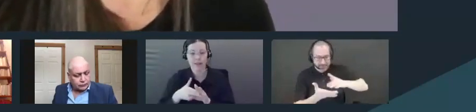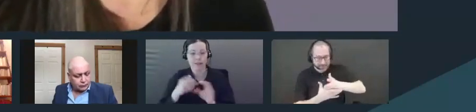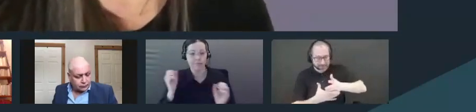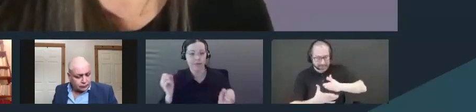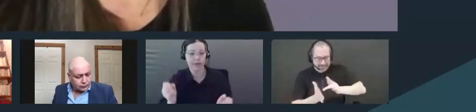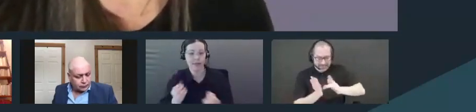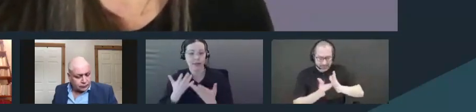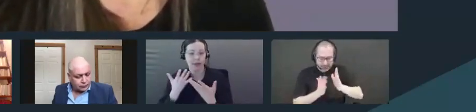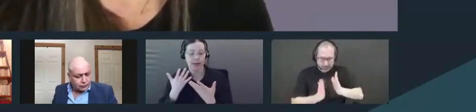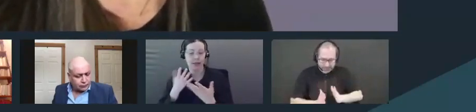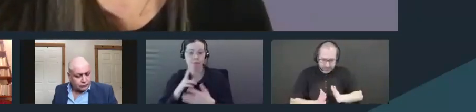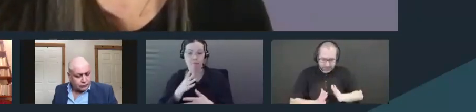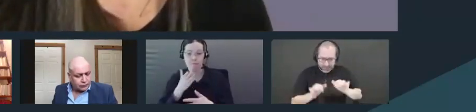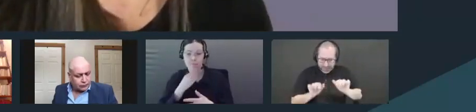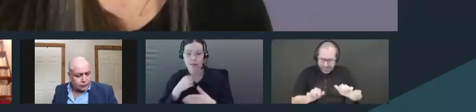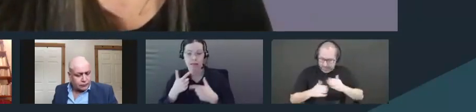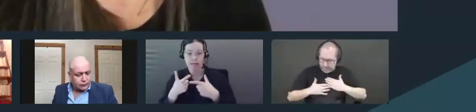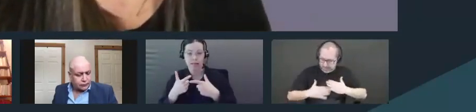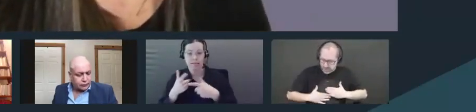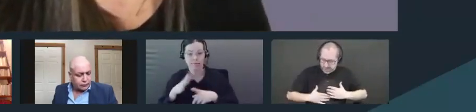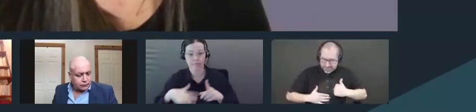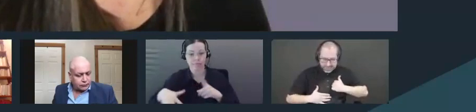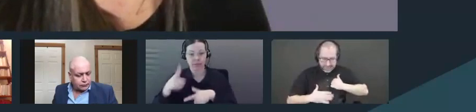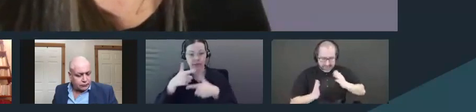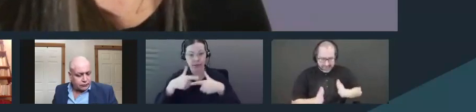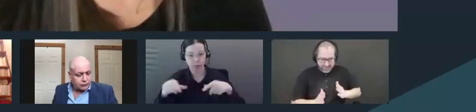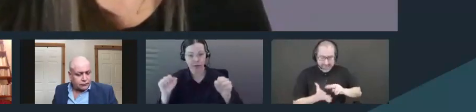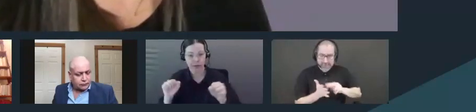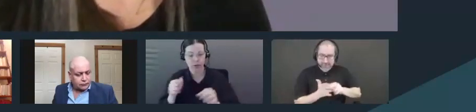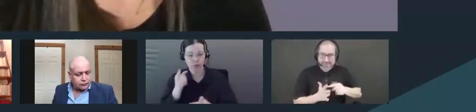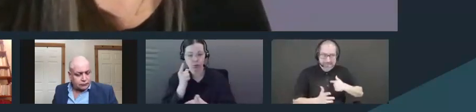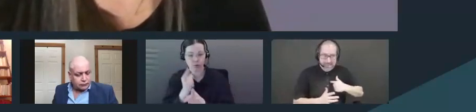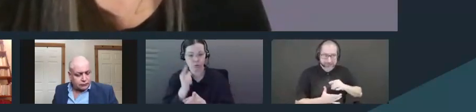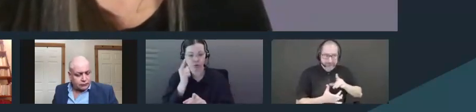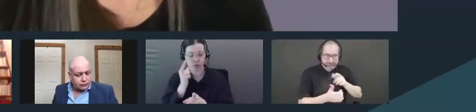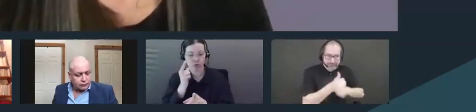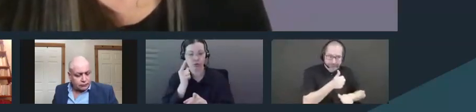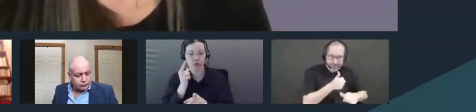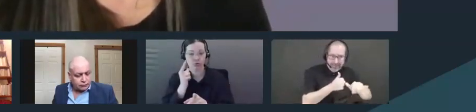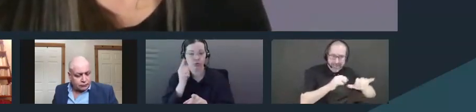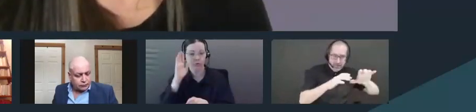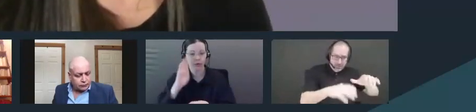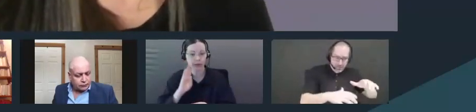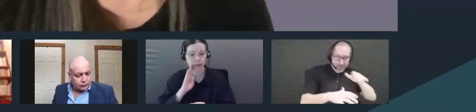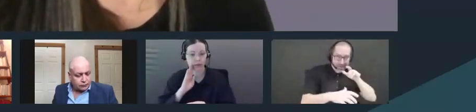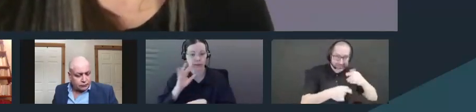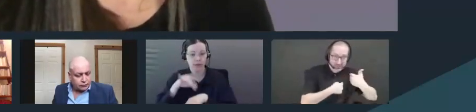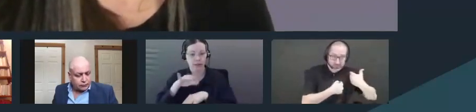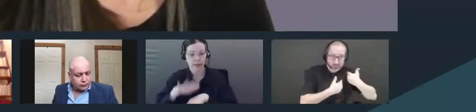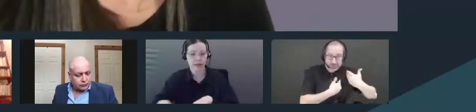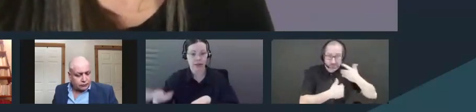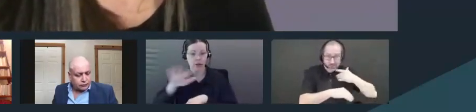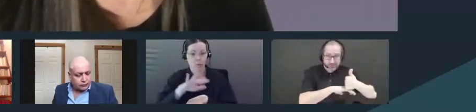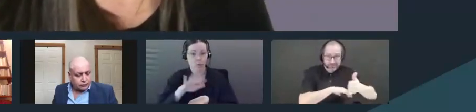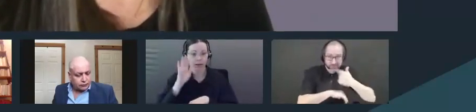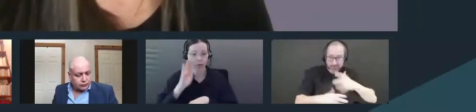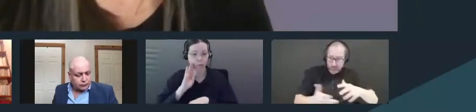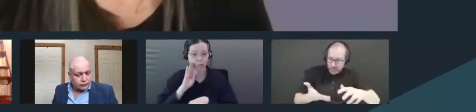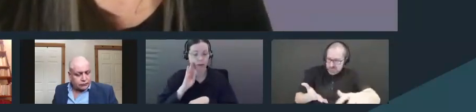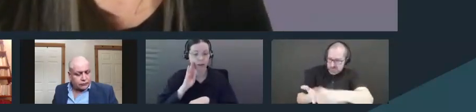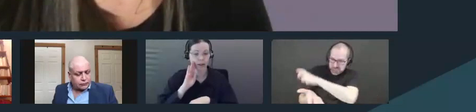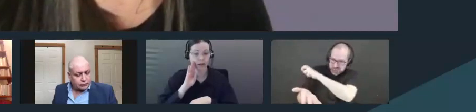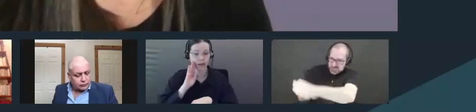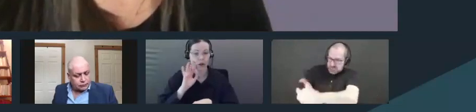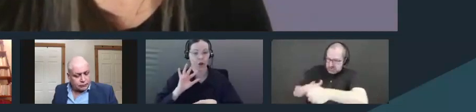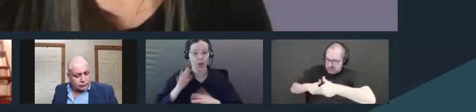is responsible for the erasure and silencing of everything but English. As Ayu